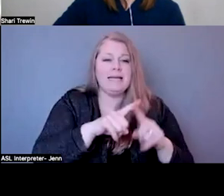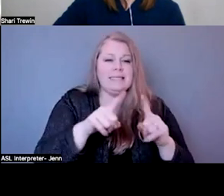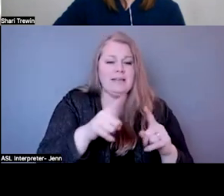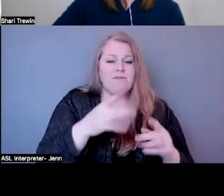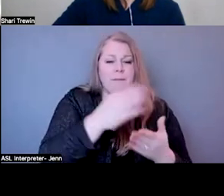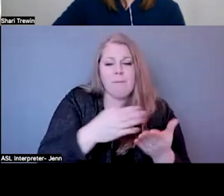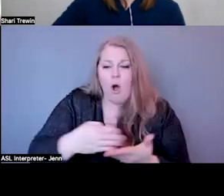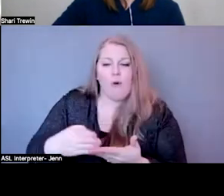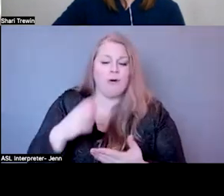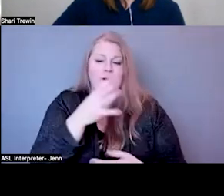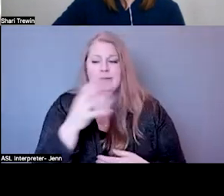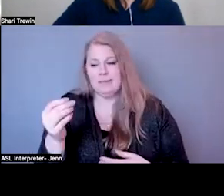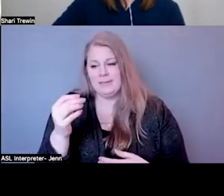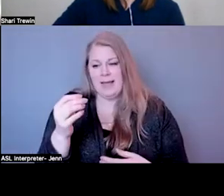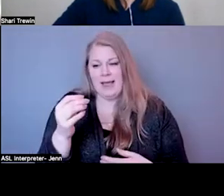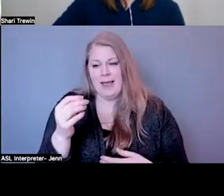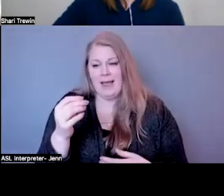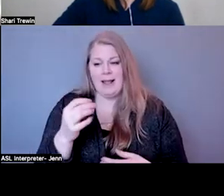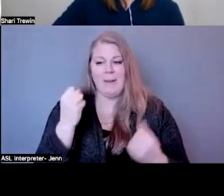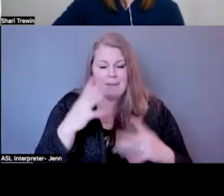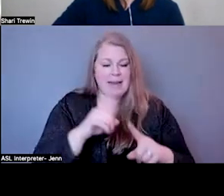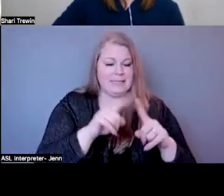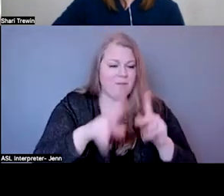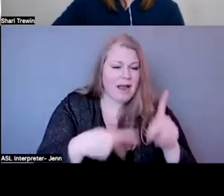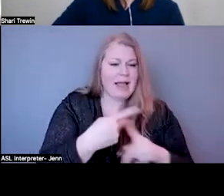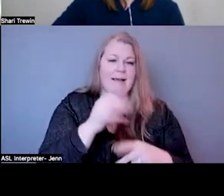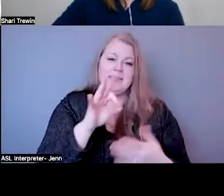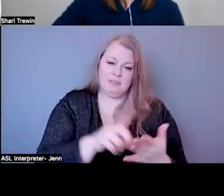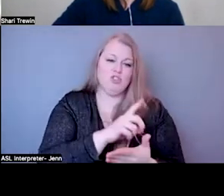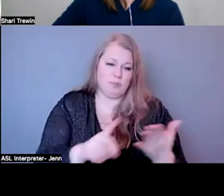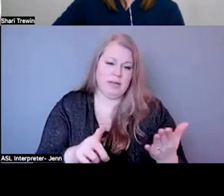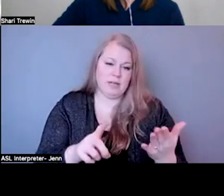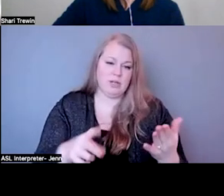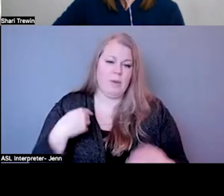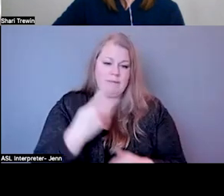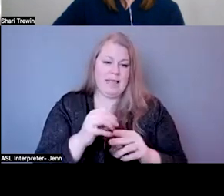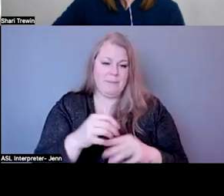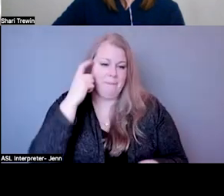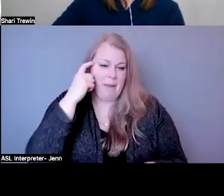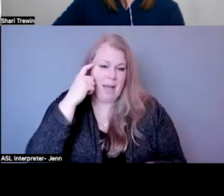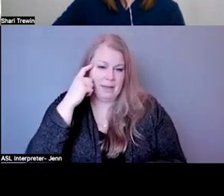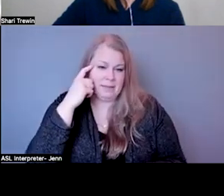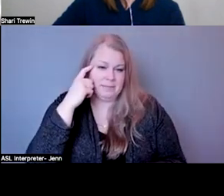and they have many different kinds of discrimination we need to keep in mind.